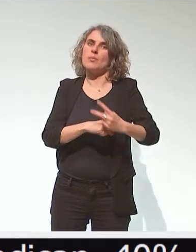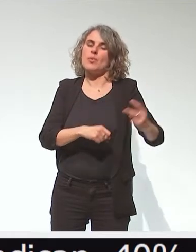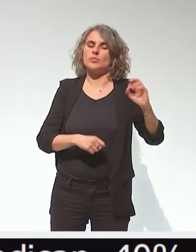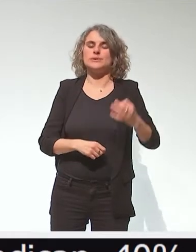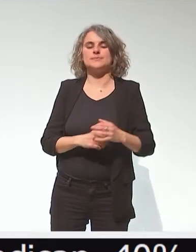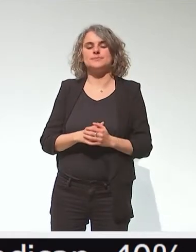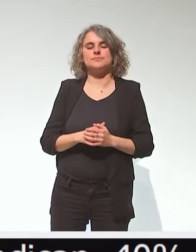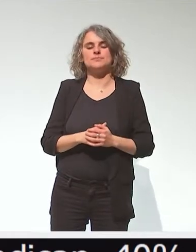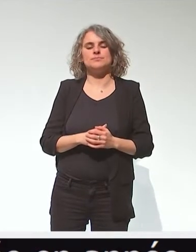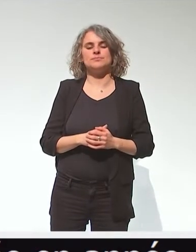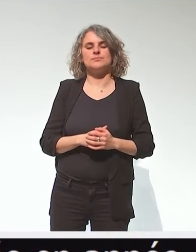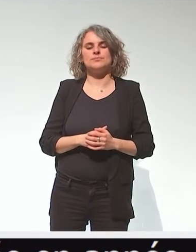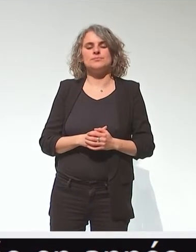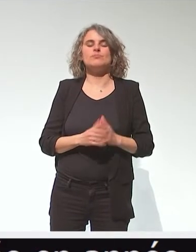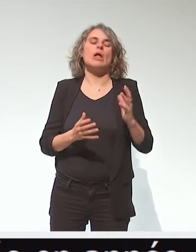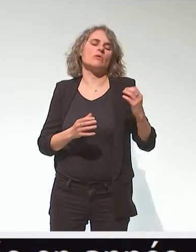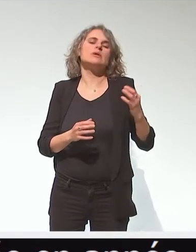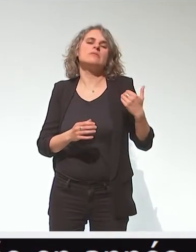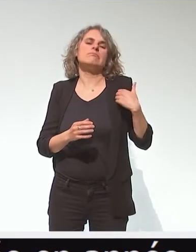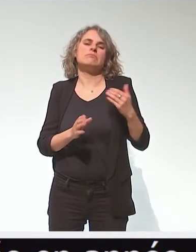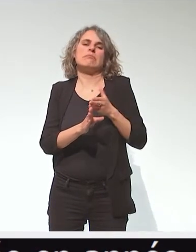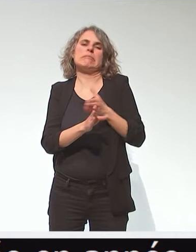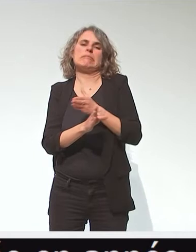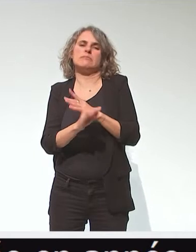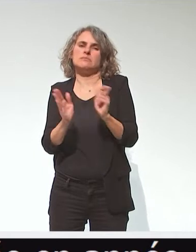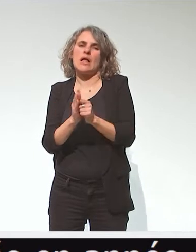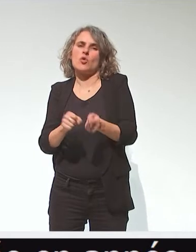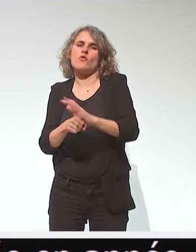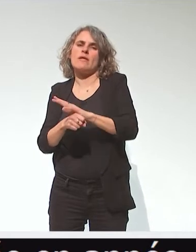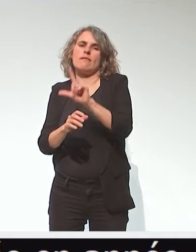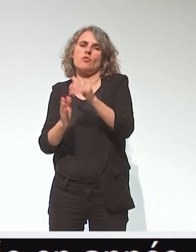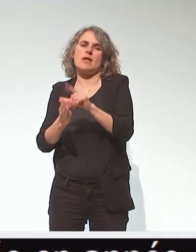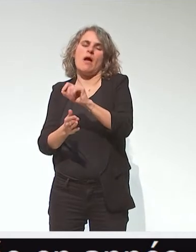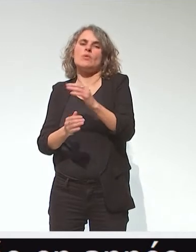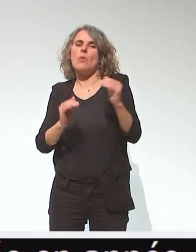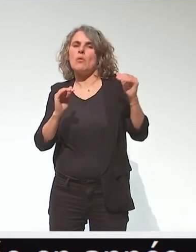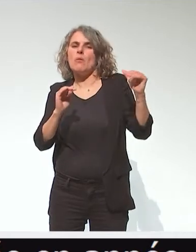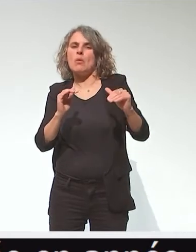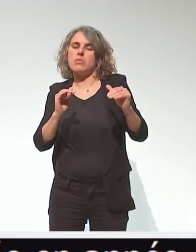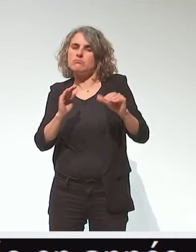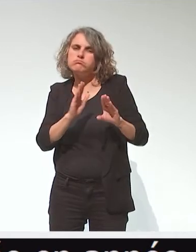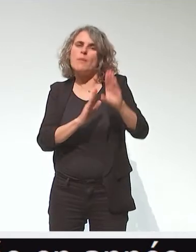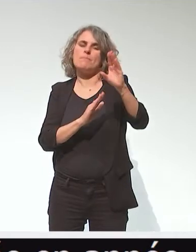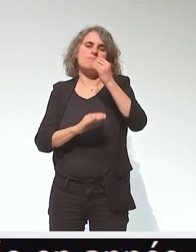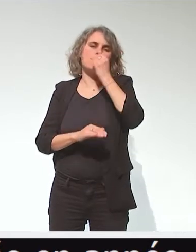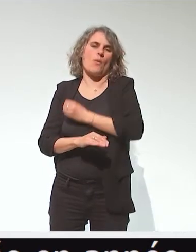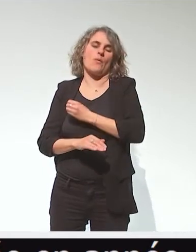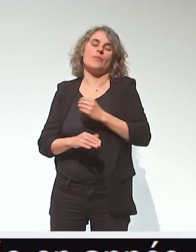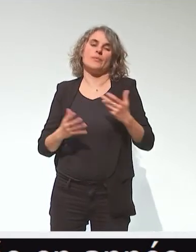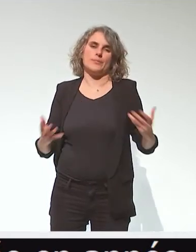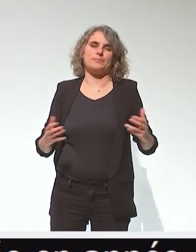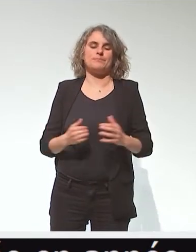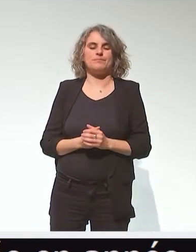year. So it is a good sign that it goes up with every year, but we would wish to see it go